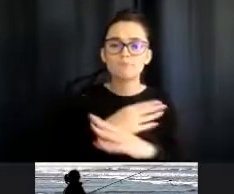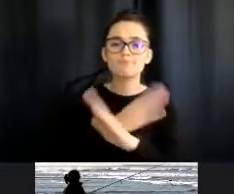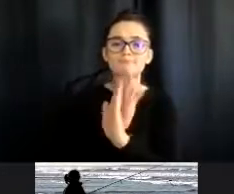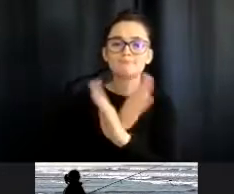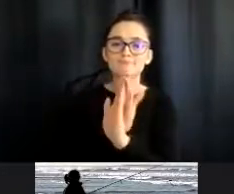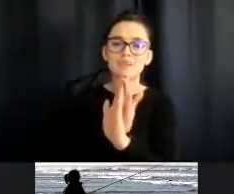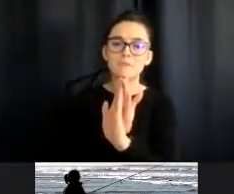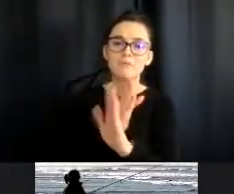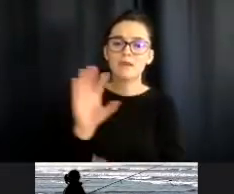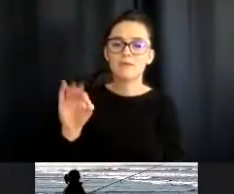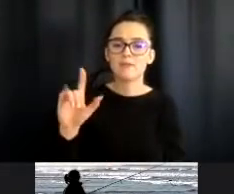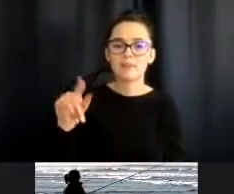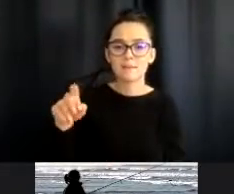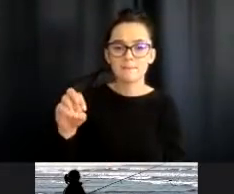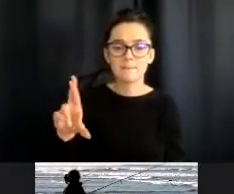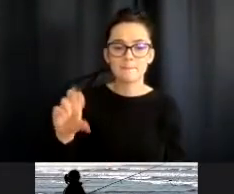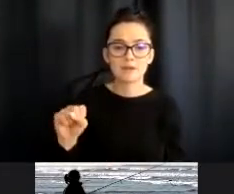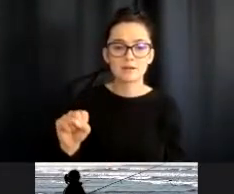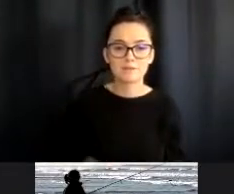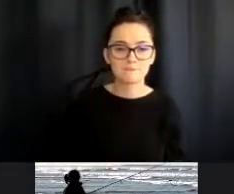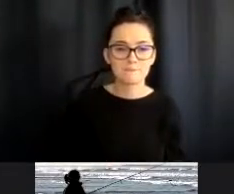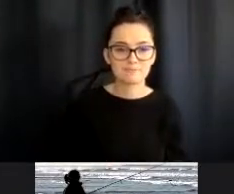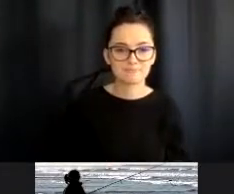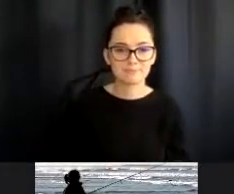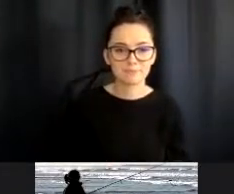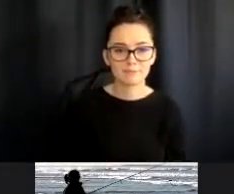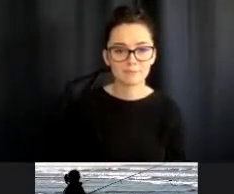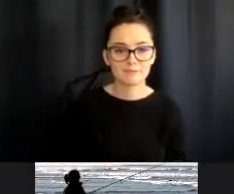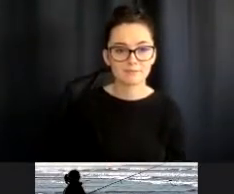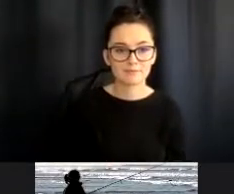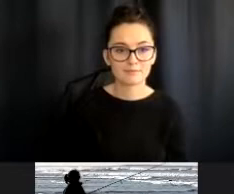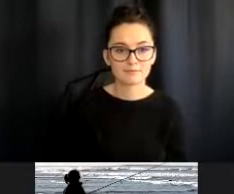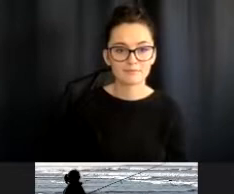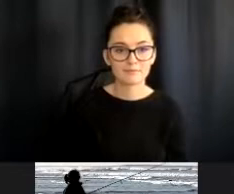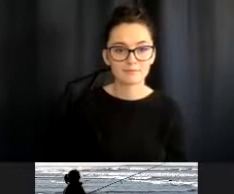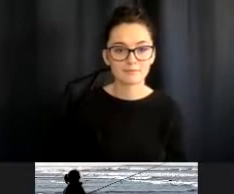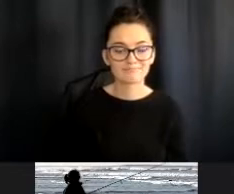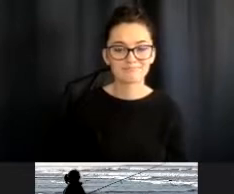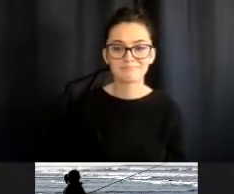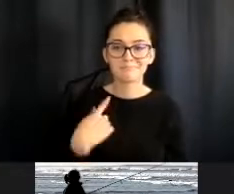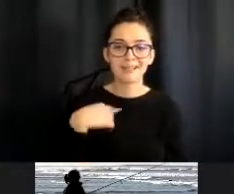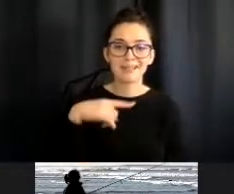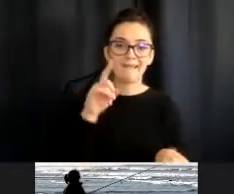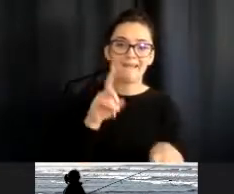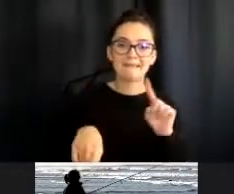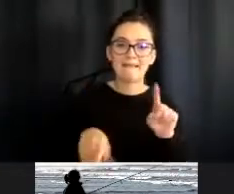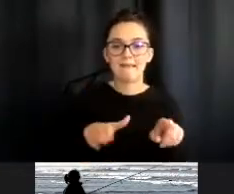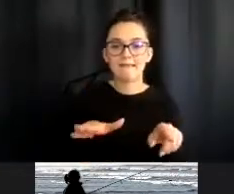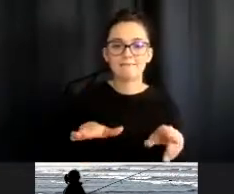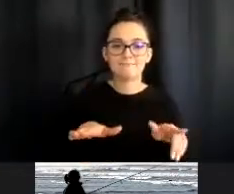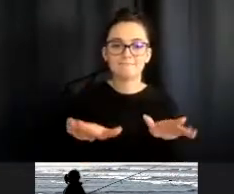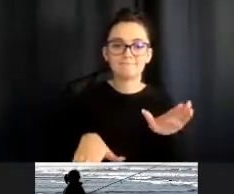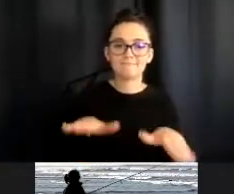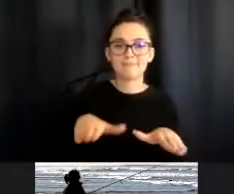tip. They cannot put their rear flippers underneath their body. They just do a banana profile. They kind of do like a